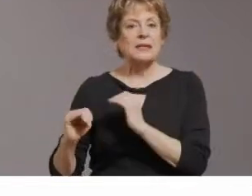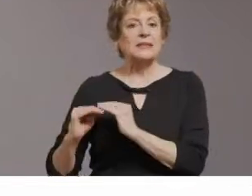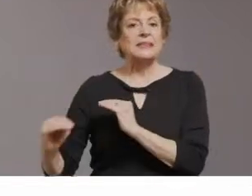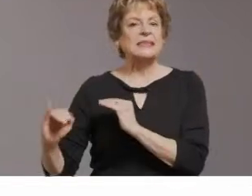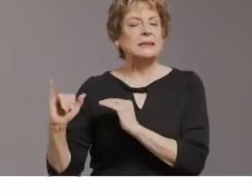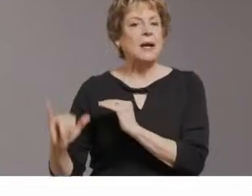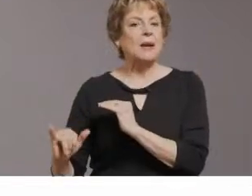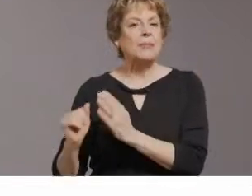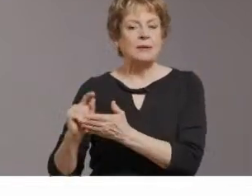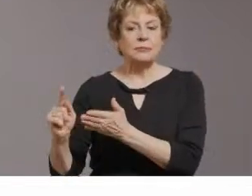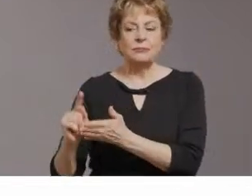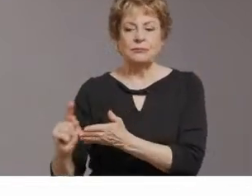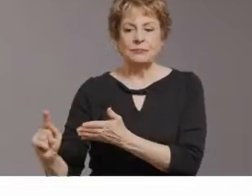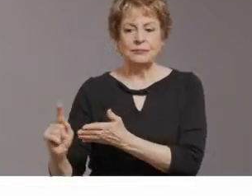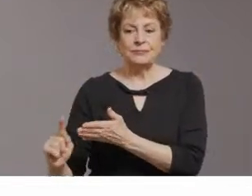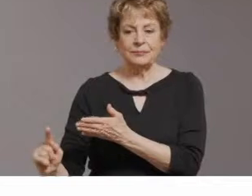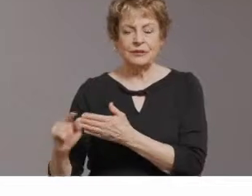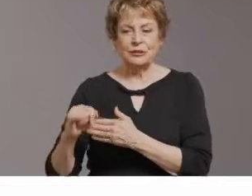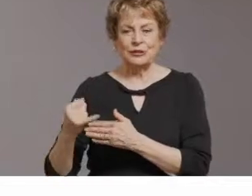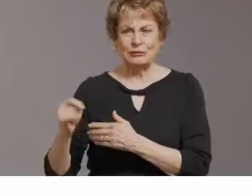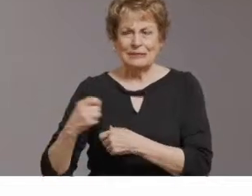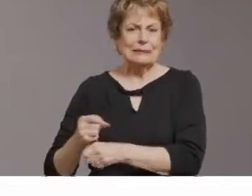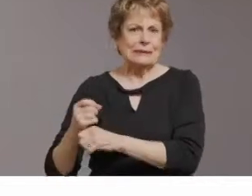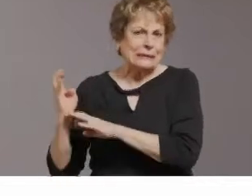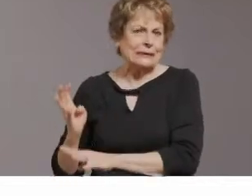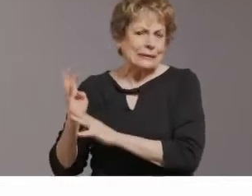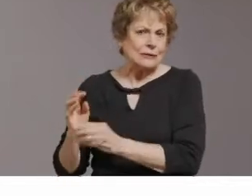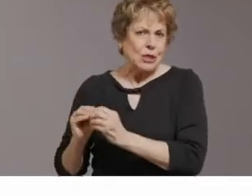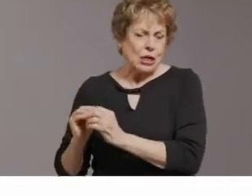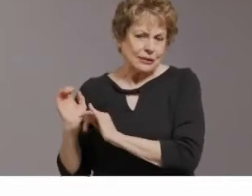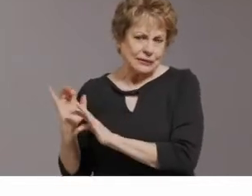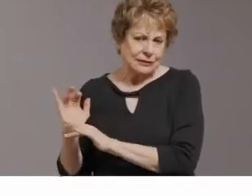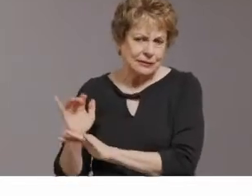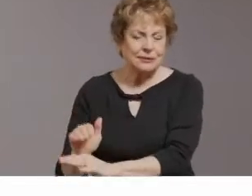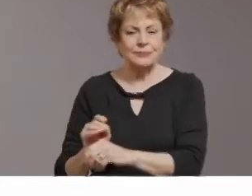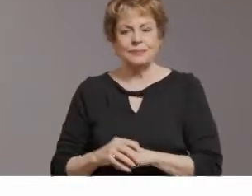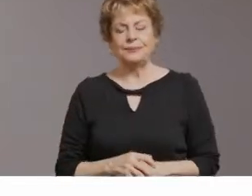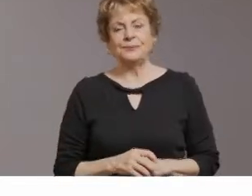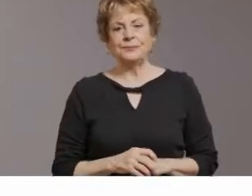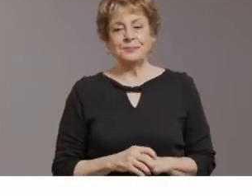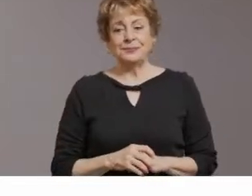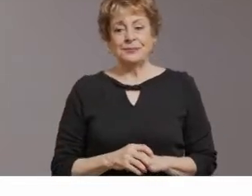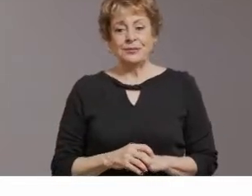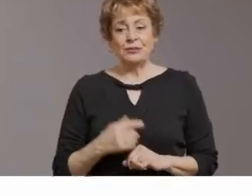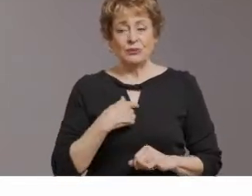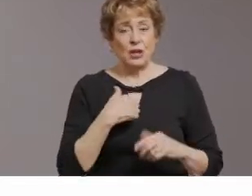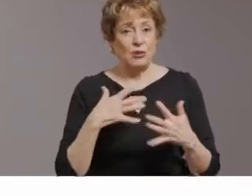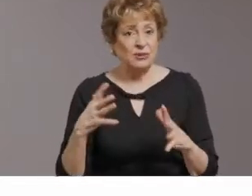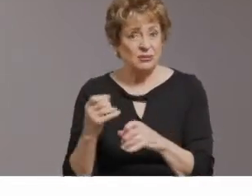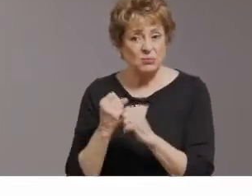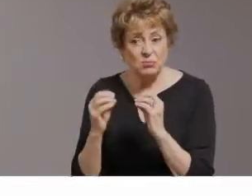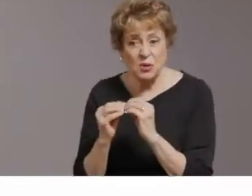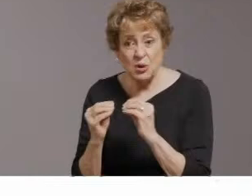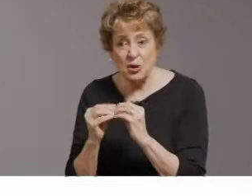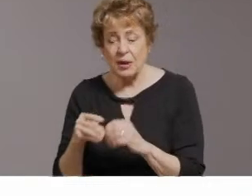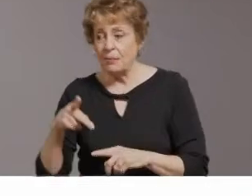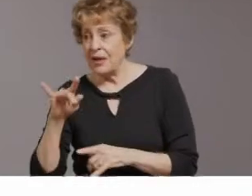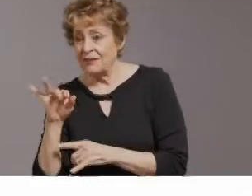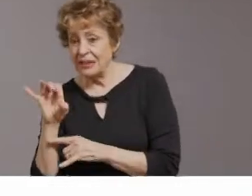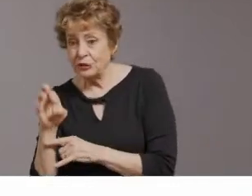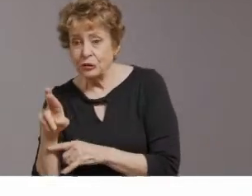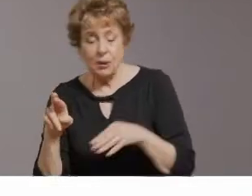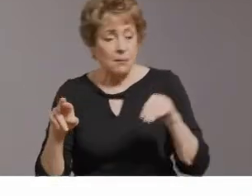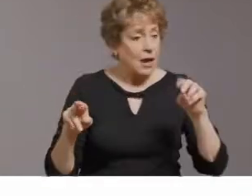to ramp up its supply. However, we are receiving level amounts of Pfizer and Moderna, and those are still